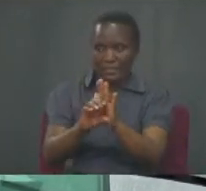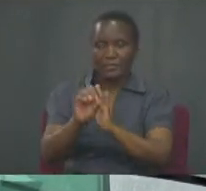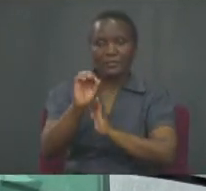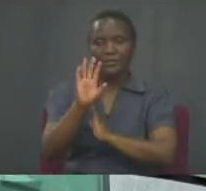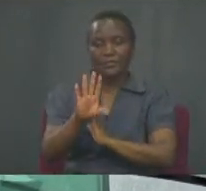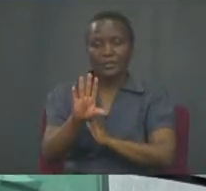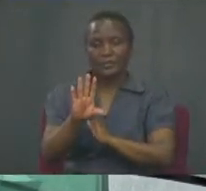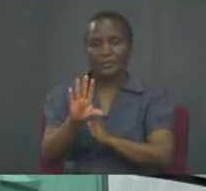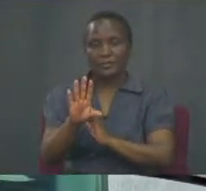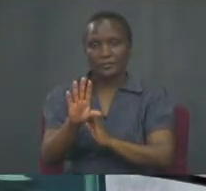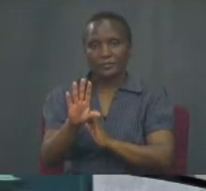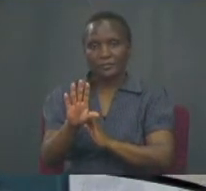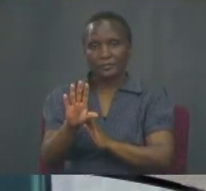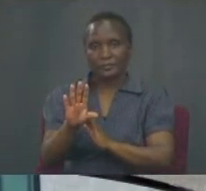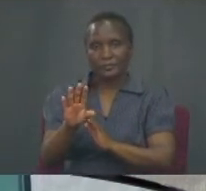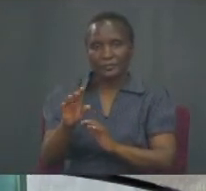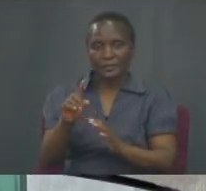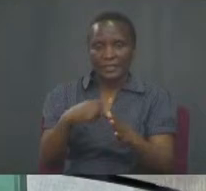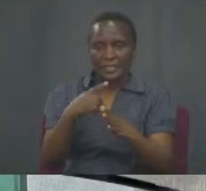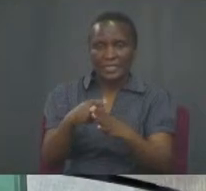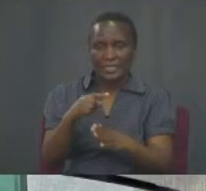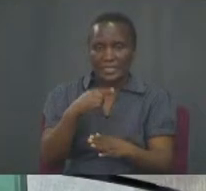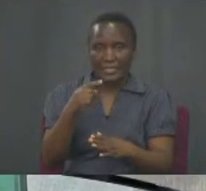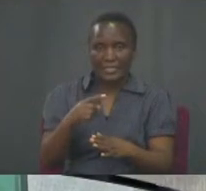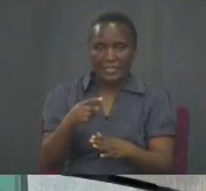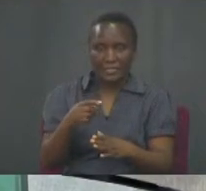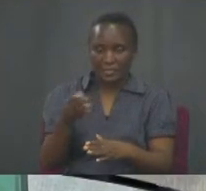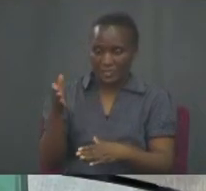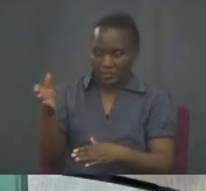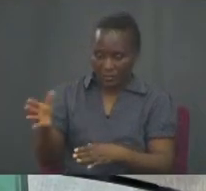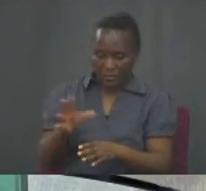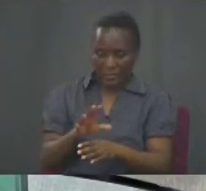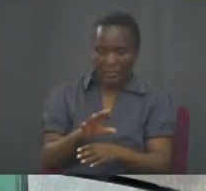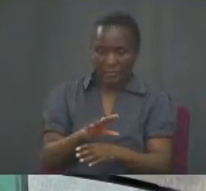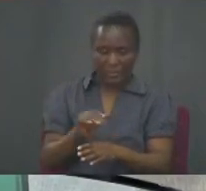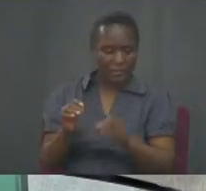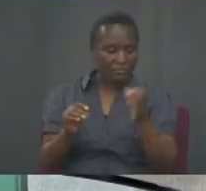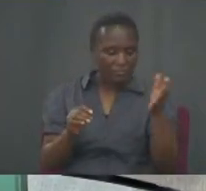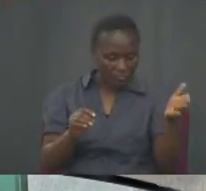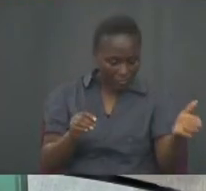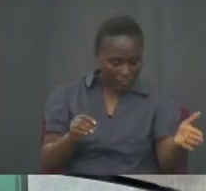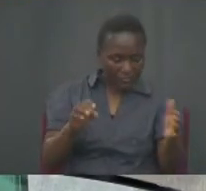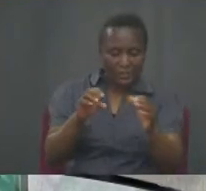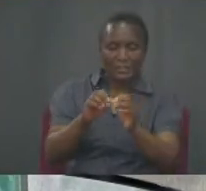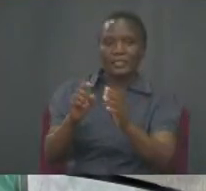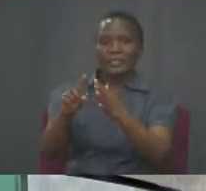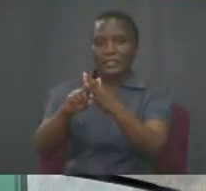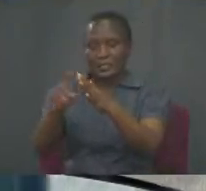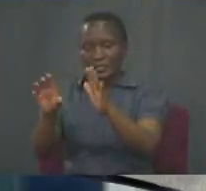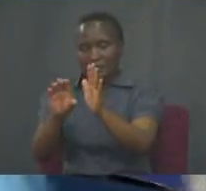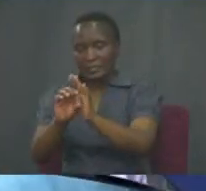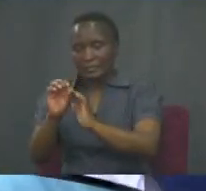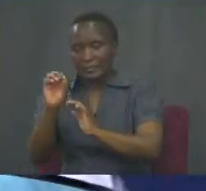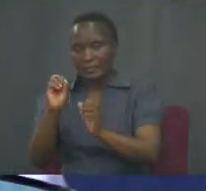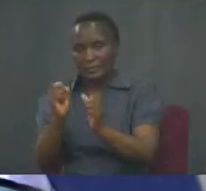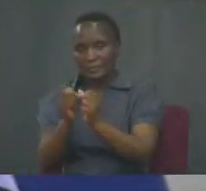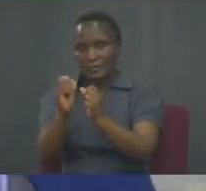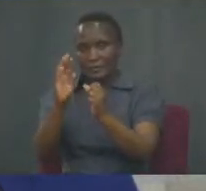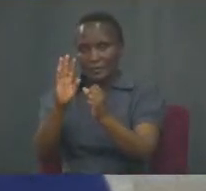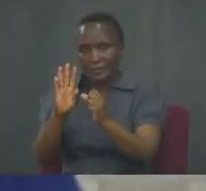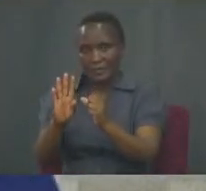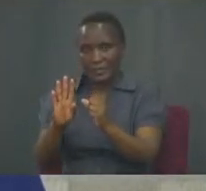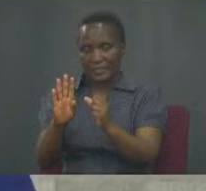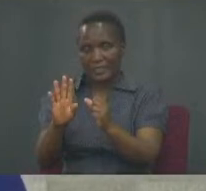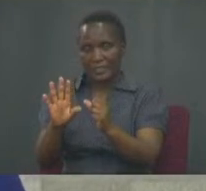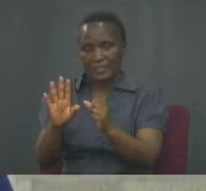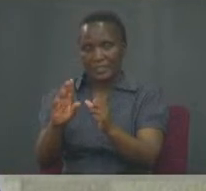5, verse 1, then sang Deborah and Barak. Exodus chapter 15, verse 1, then sang Moses